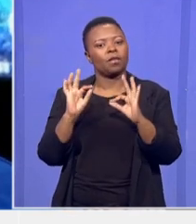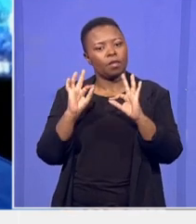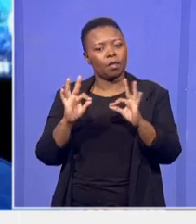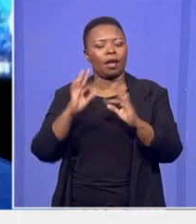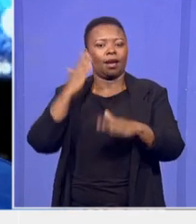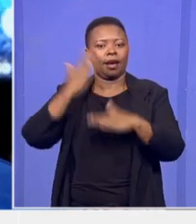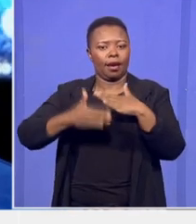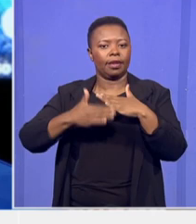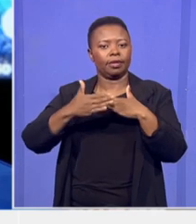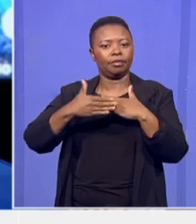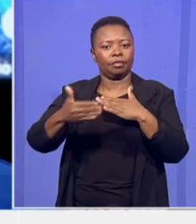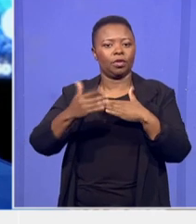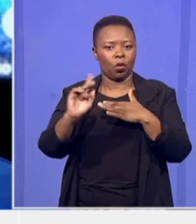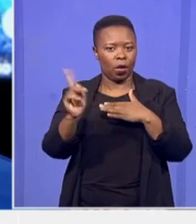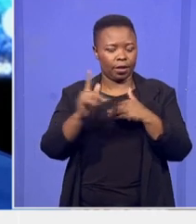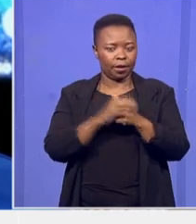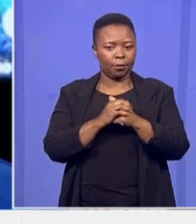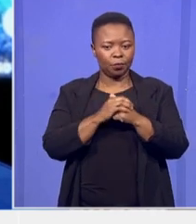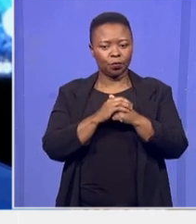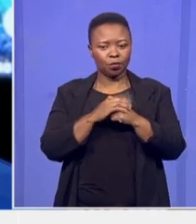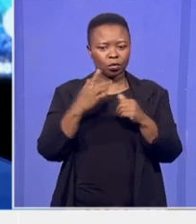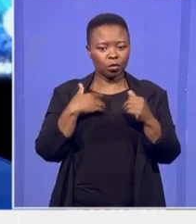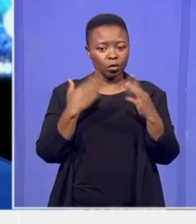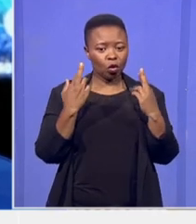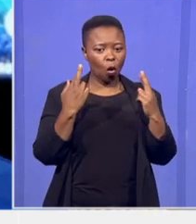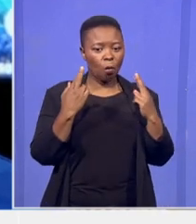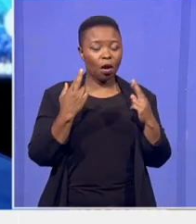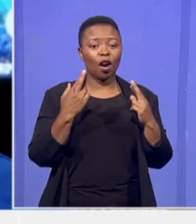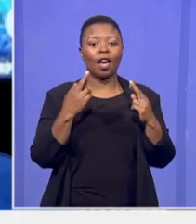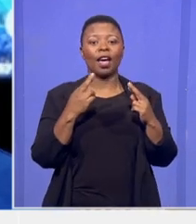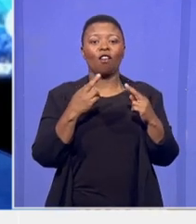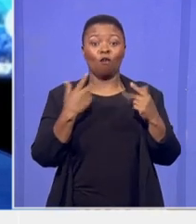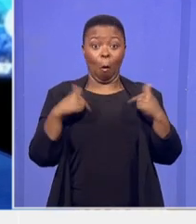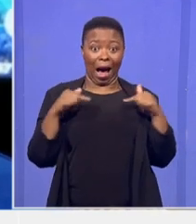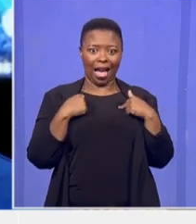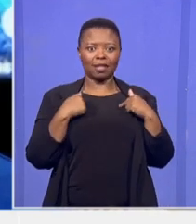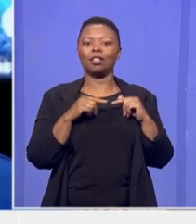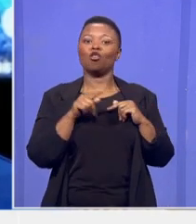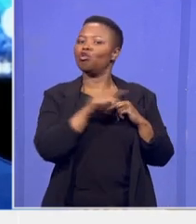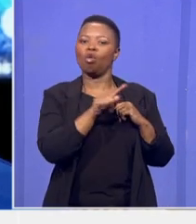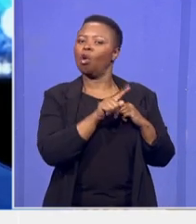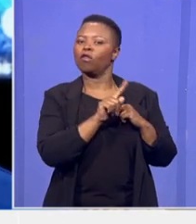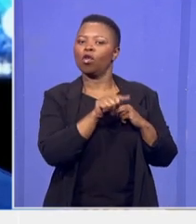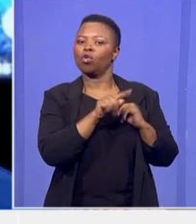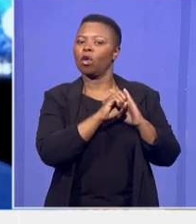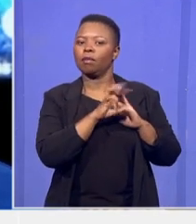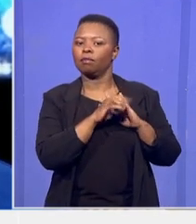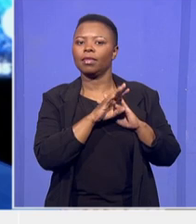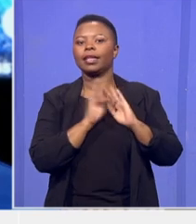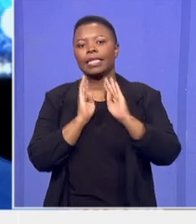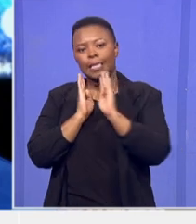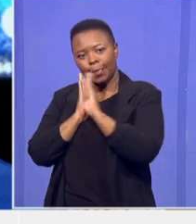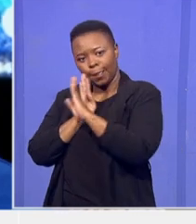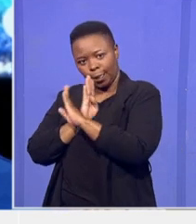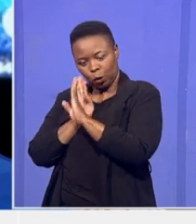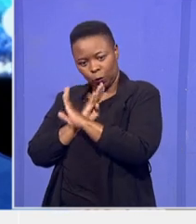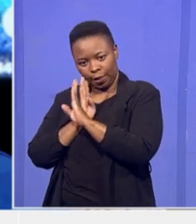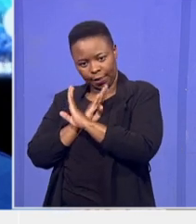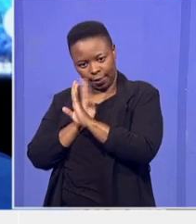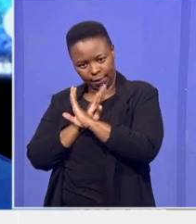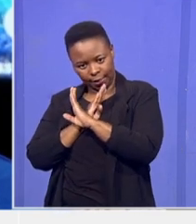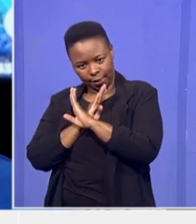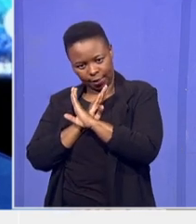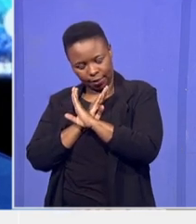Hopefully for us, and not for you guys as the media, they will all be sworn to secrecy, and in terms